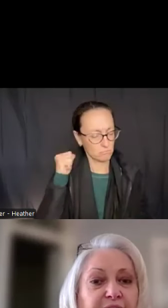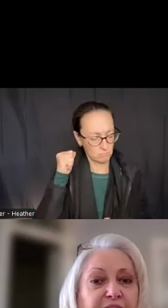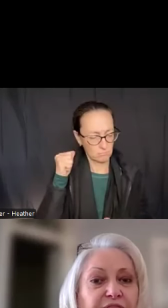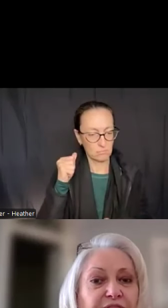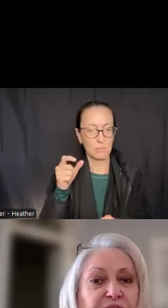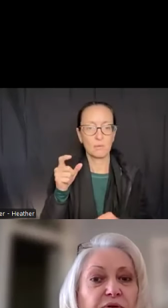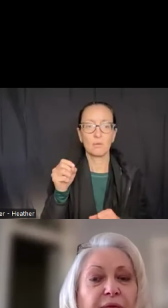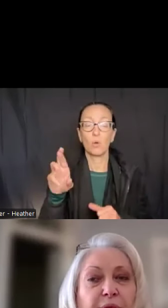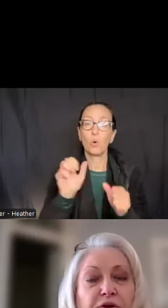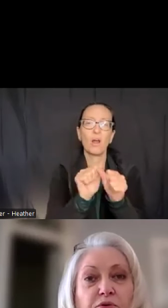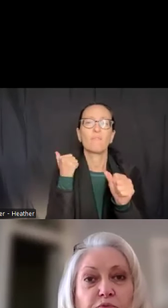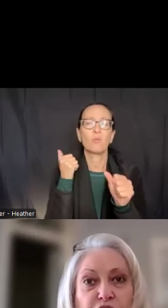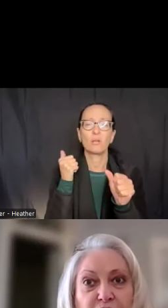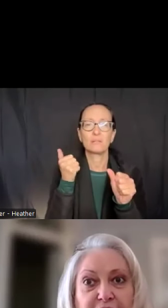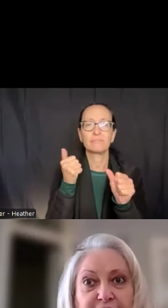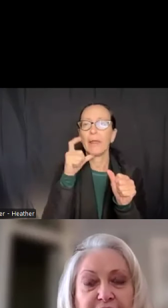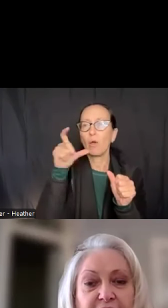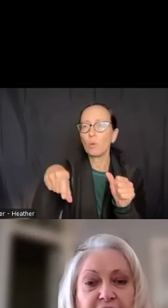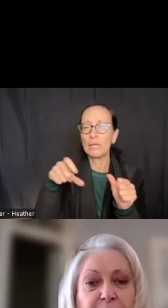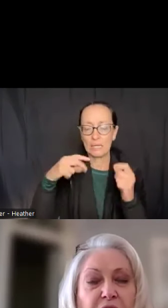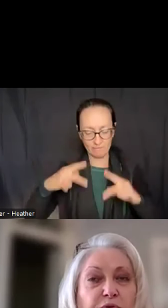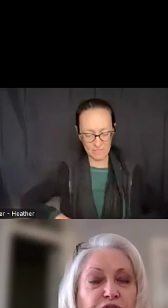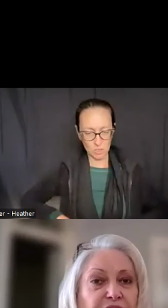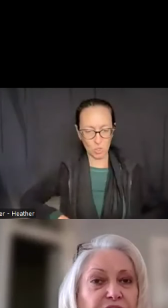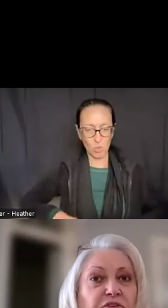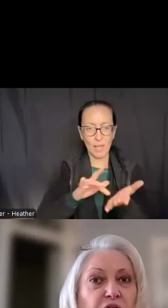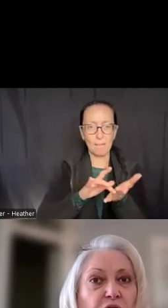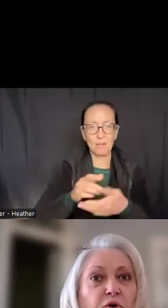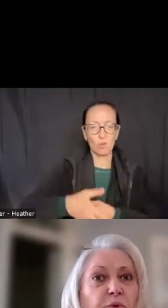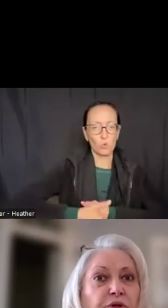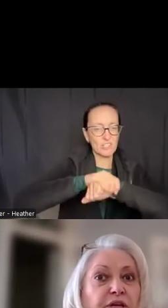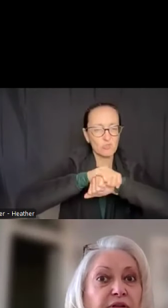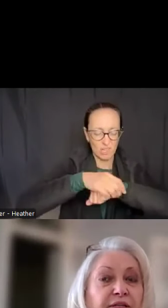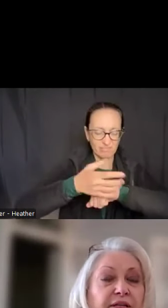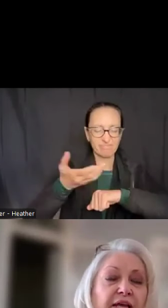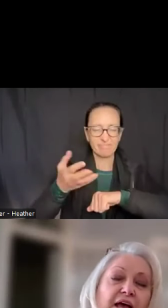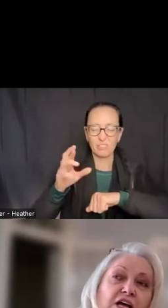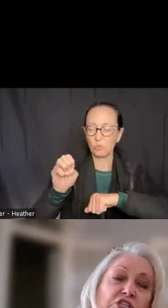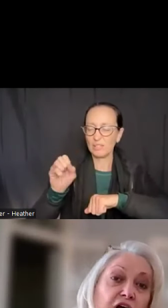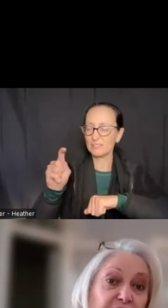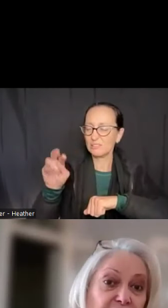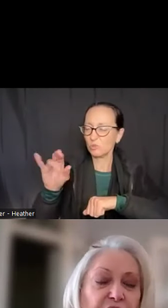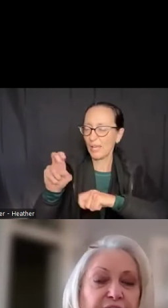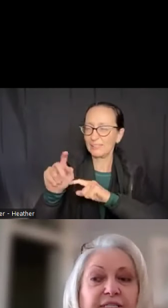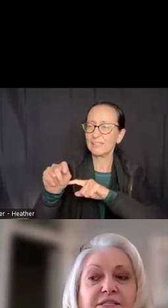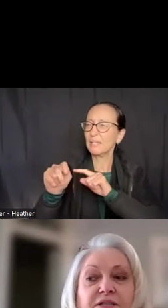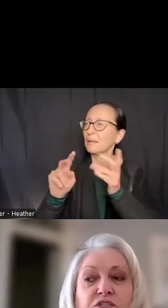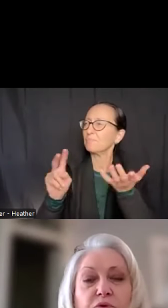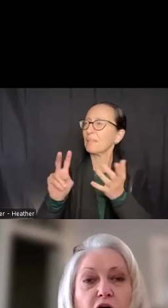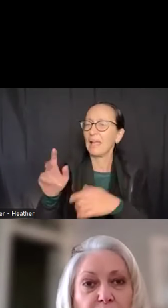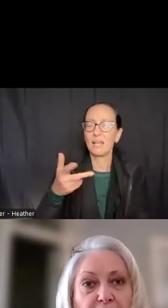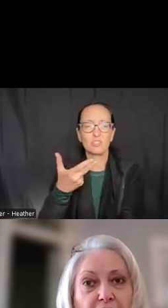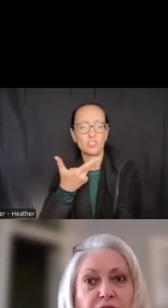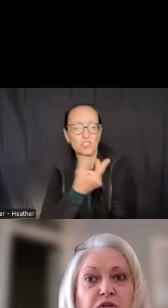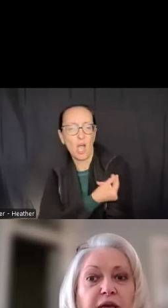avoid unnecessary physical and medical restraints. Medical restraints often occur when you're given shots, for instance,